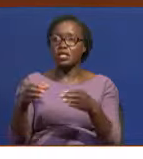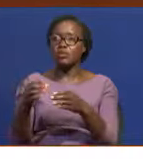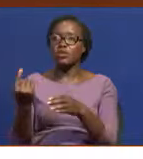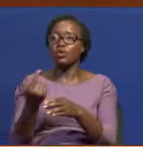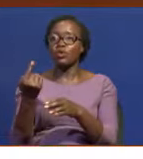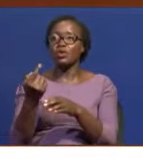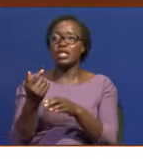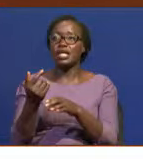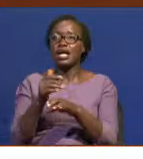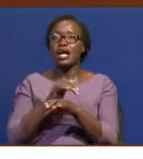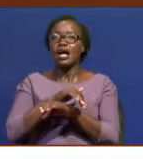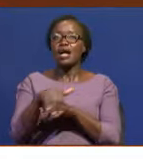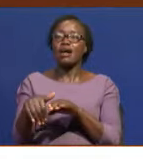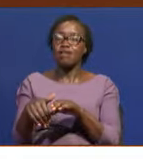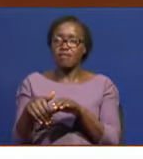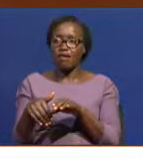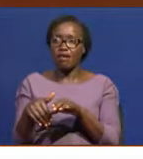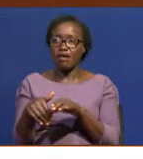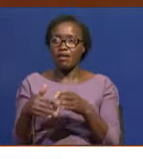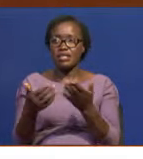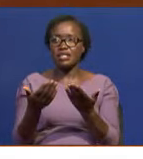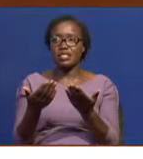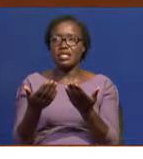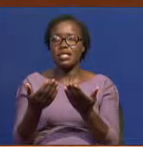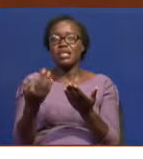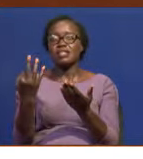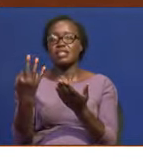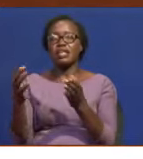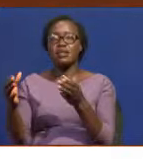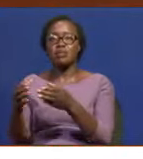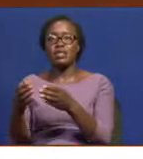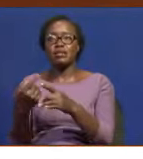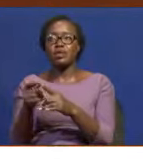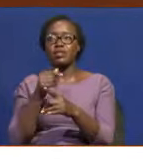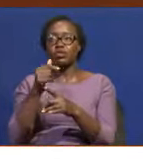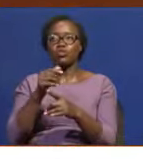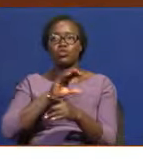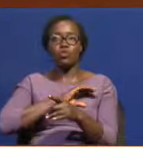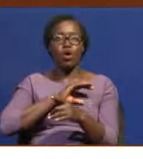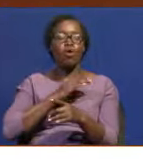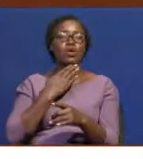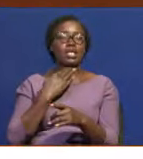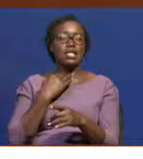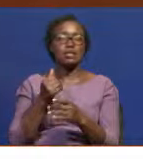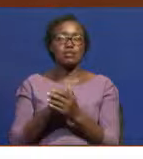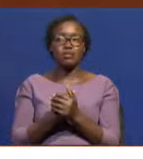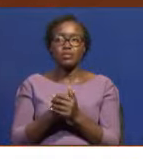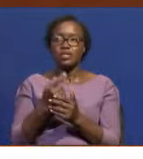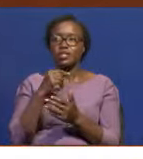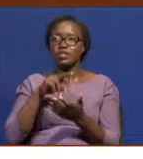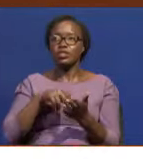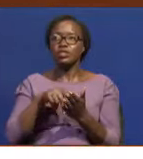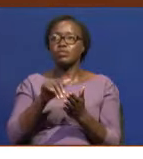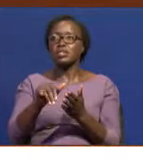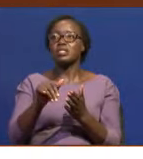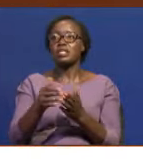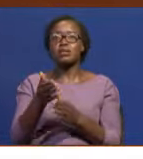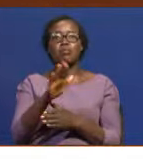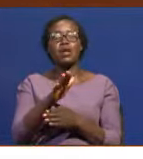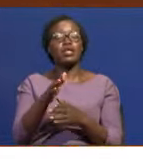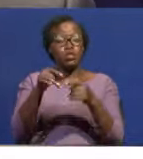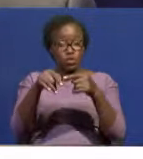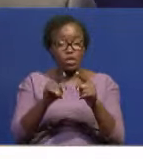only cover claims relating to third parties, but will not cover your own claim. So that means that you have to go back to